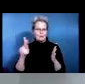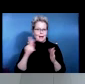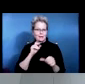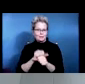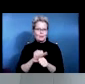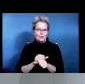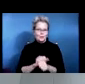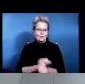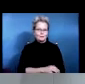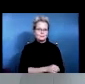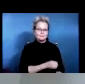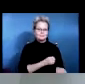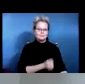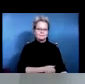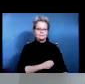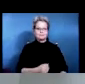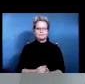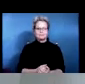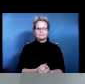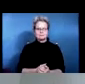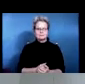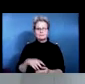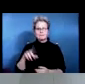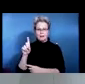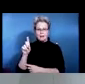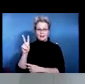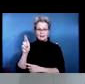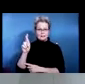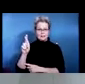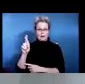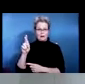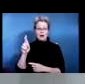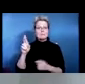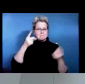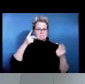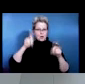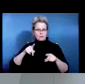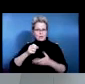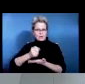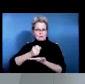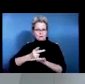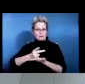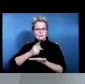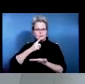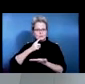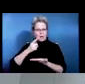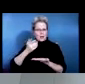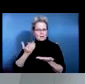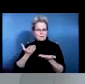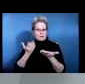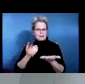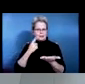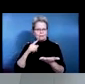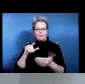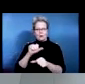when DVR gave permission and agreed with the um recommendation to do um a worksite evaluation